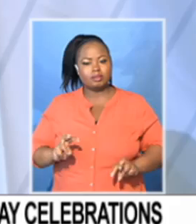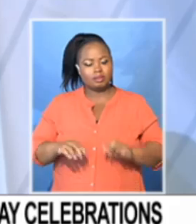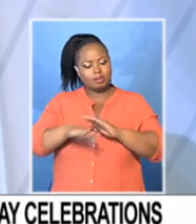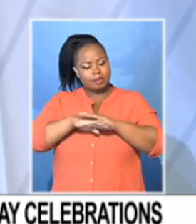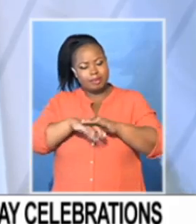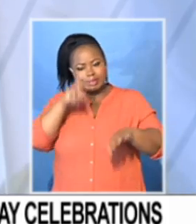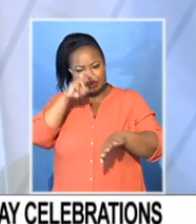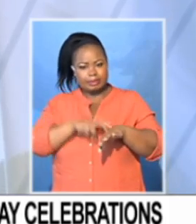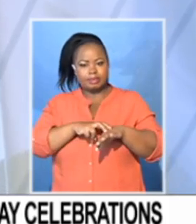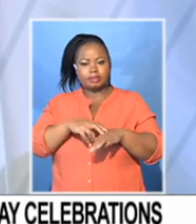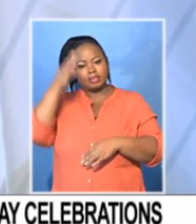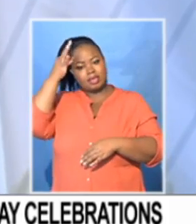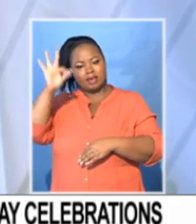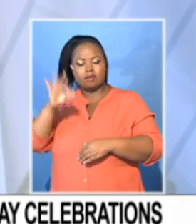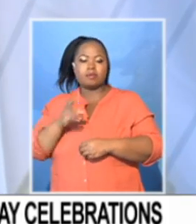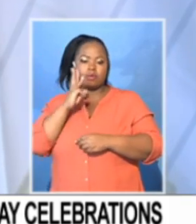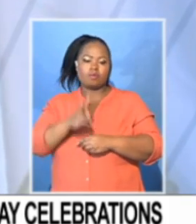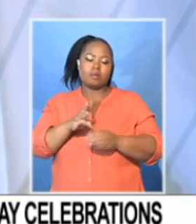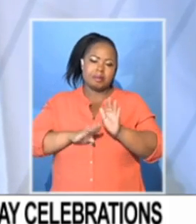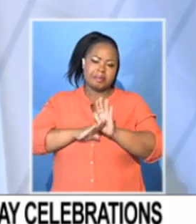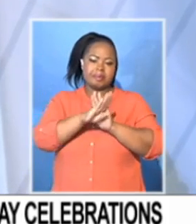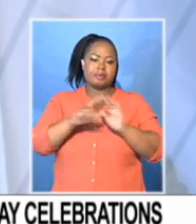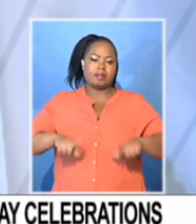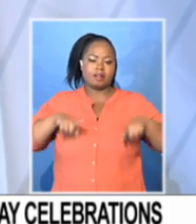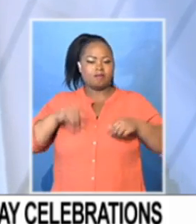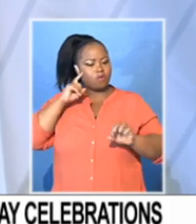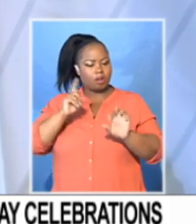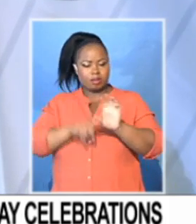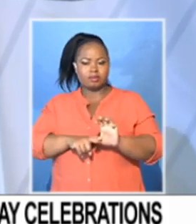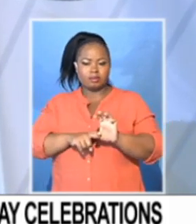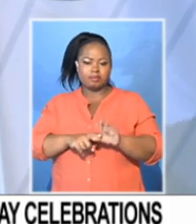needs which improve the quality of life.